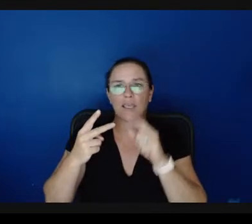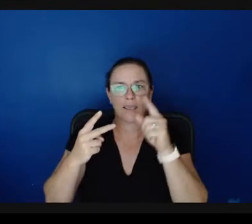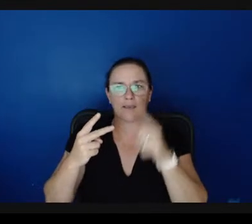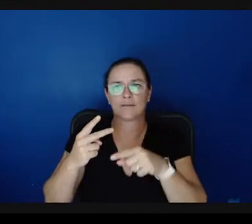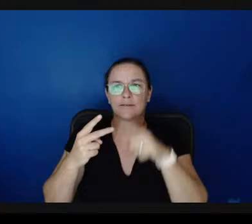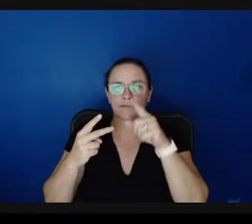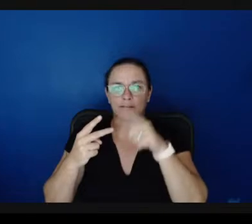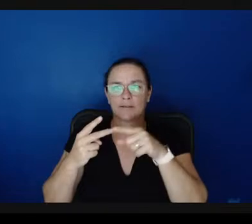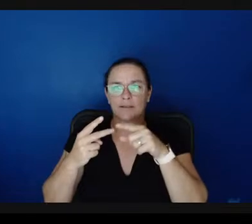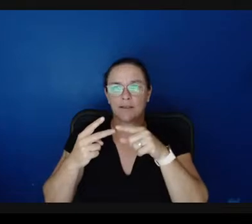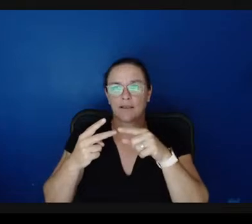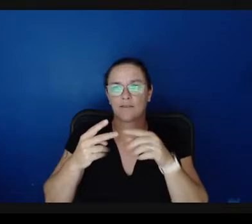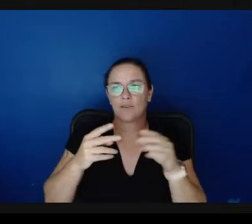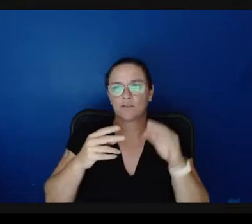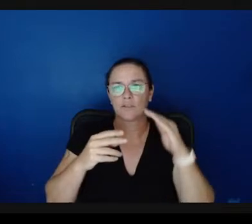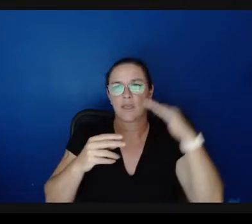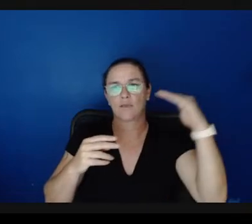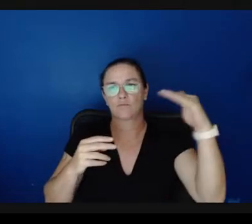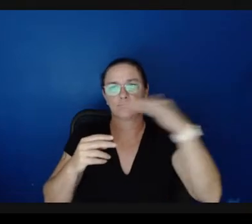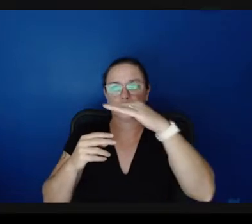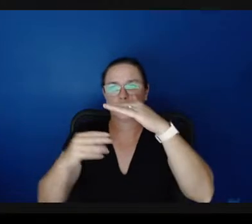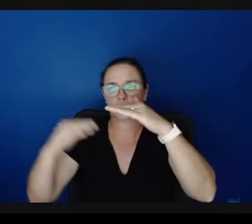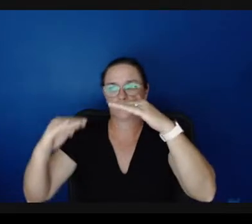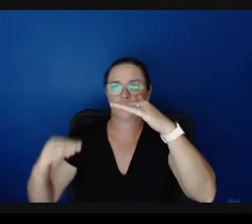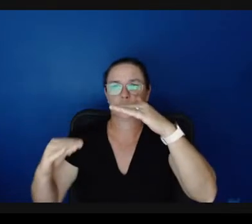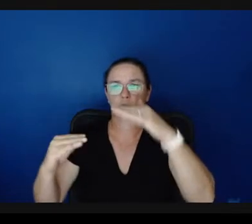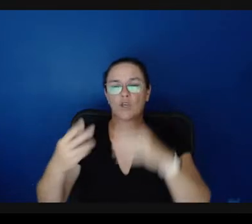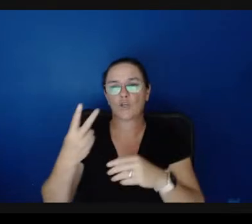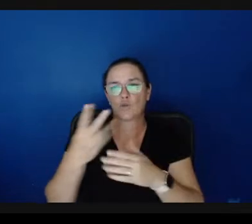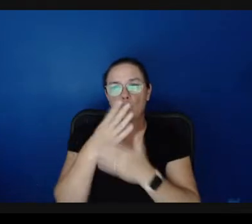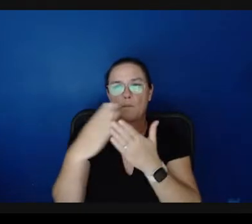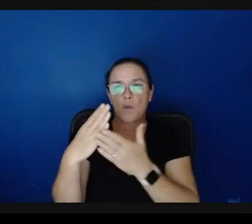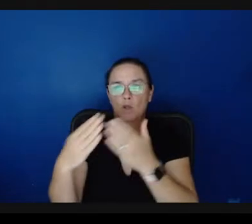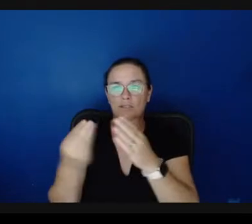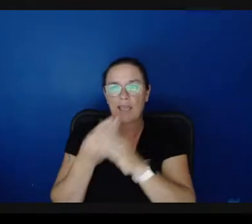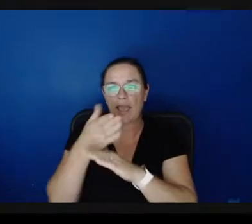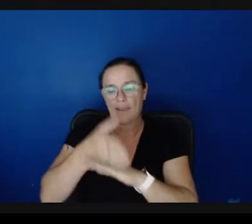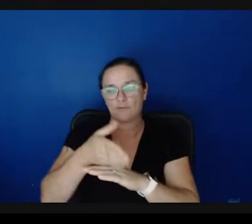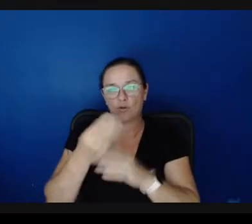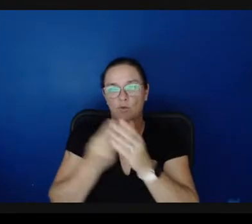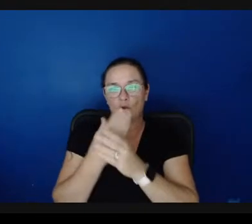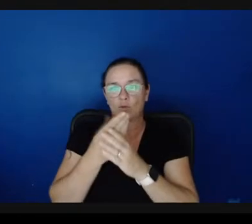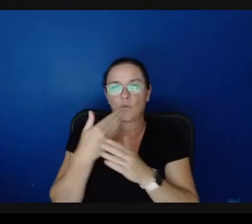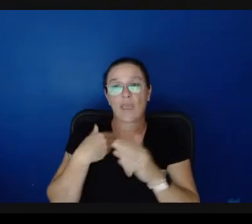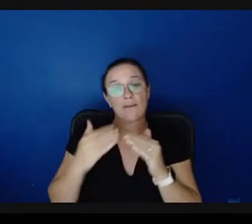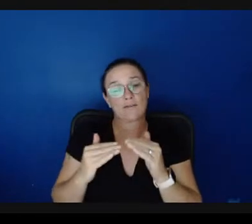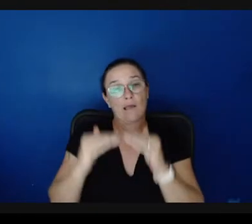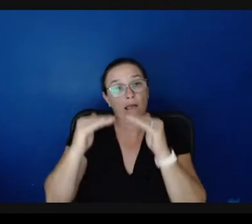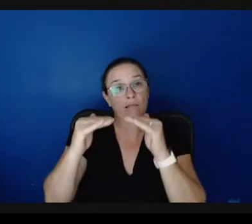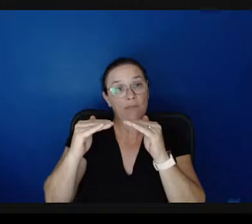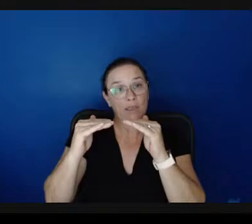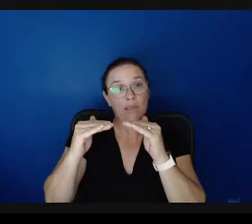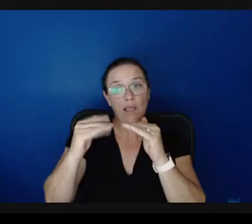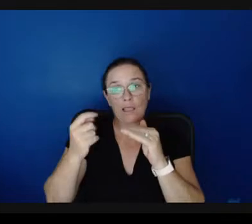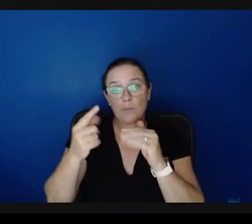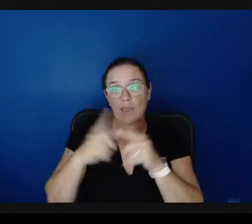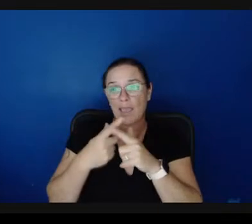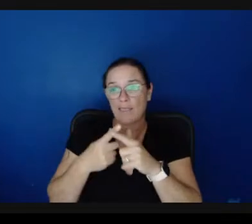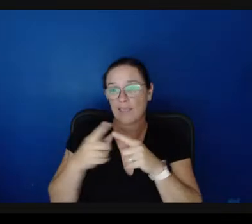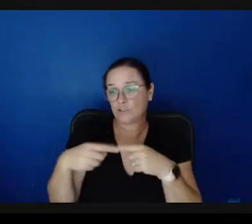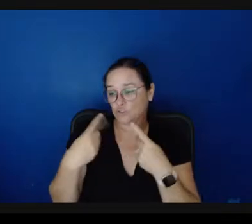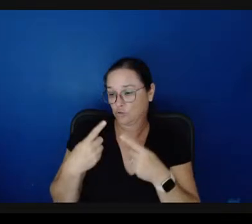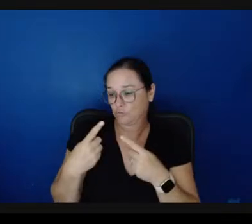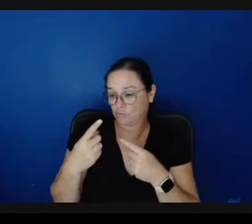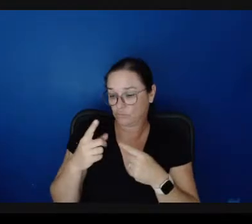actually a 2-phase post-eruption where we had slightly higher background. And really, since the beginning of 2024,